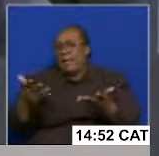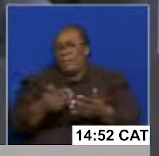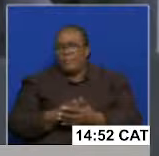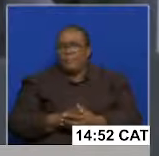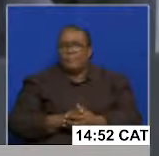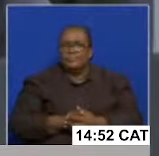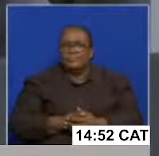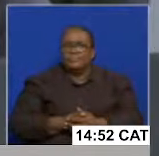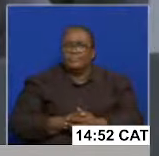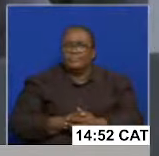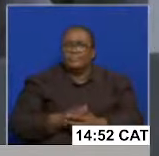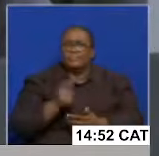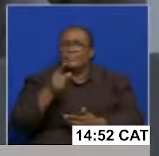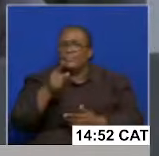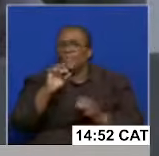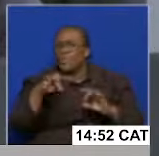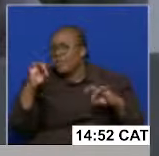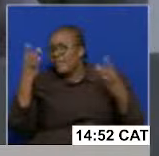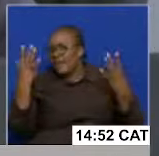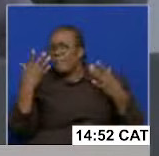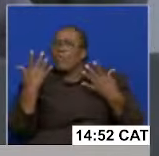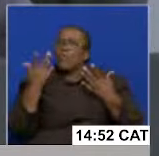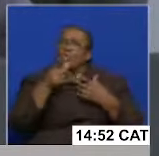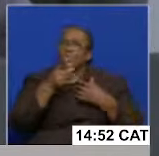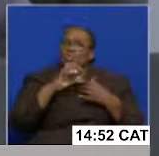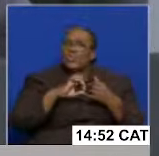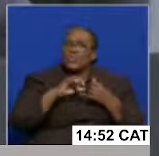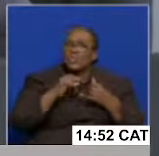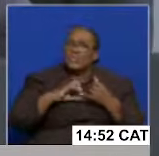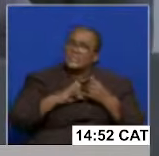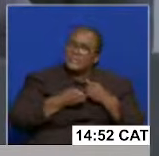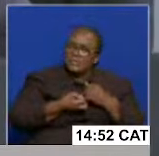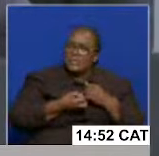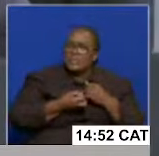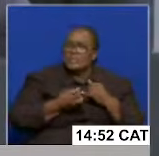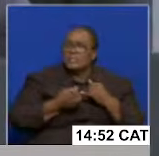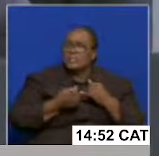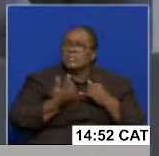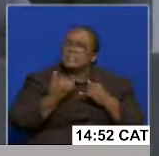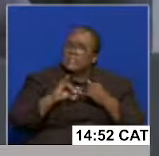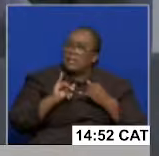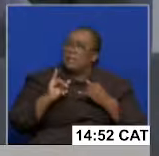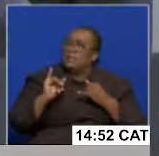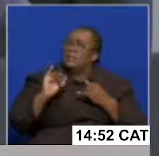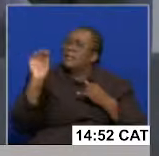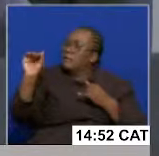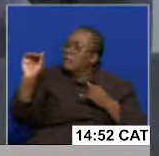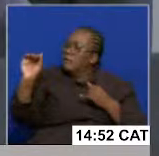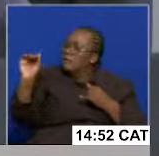or were you still persuading him to give you the stones so that they can be booked?